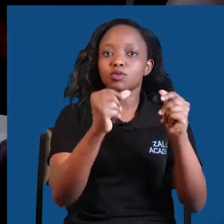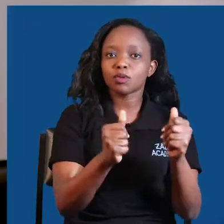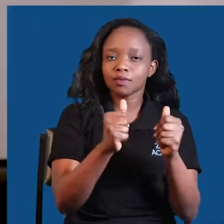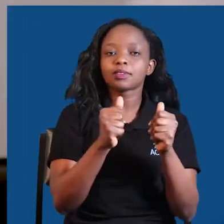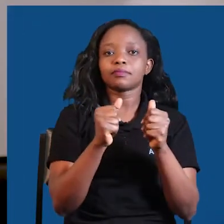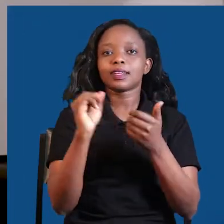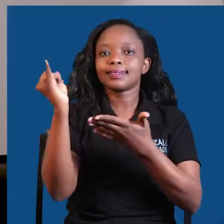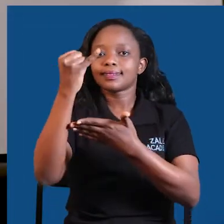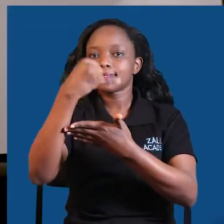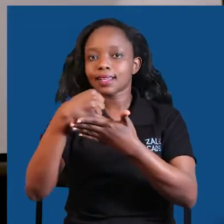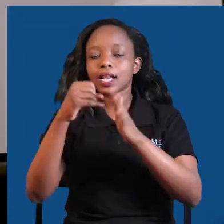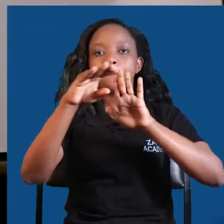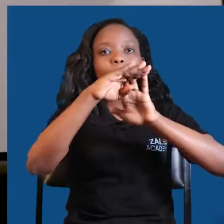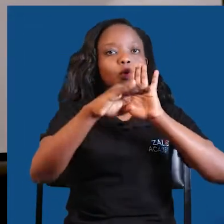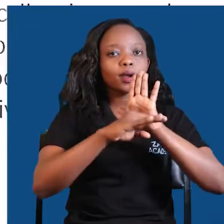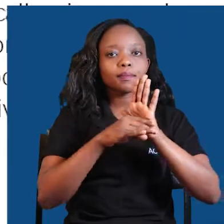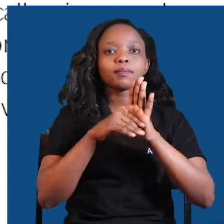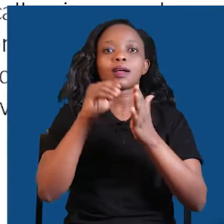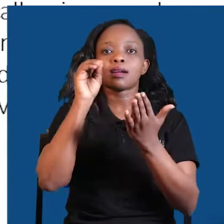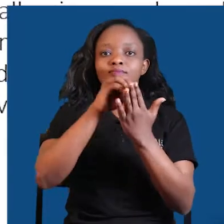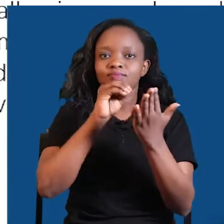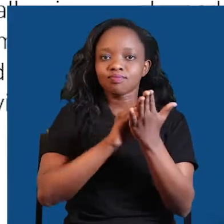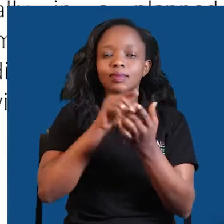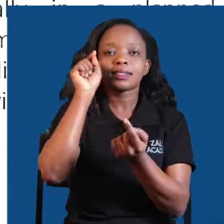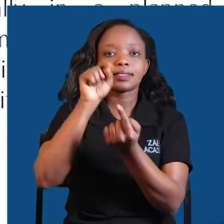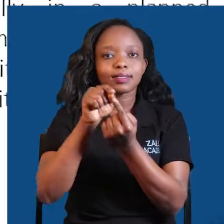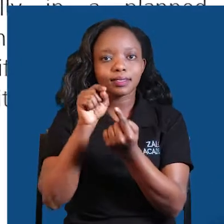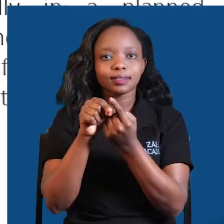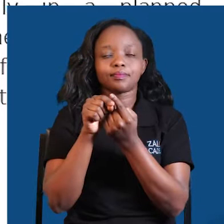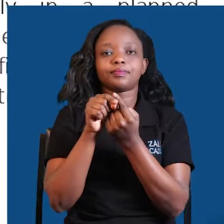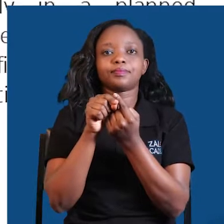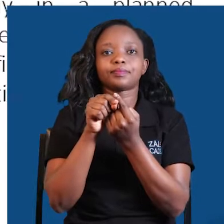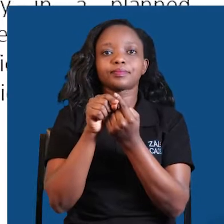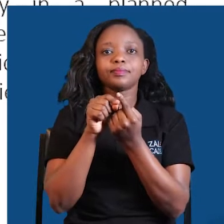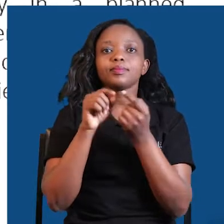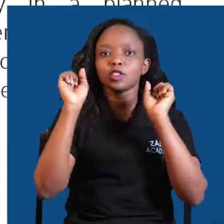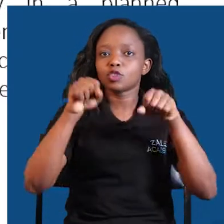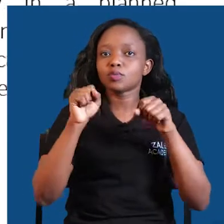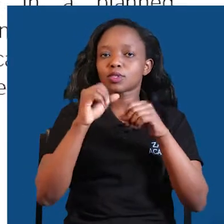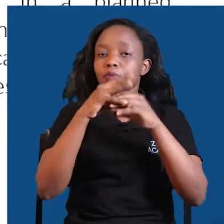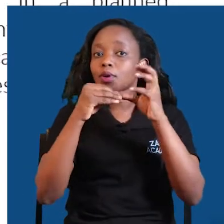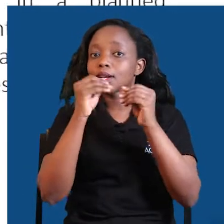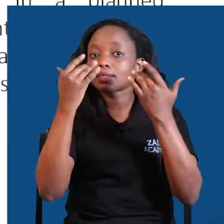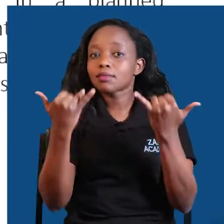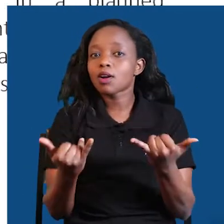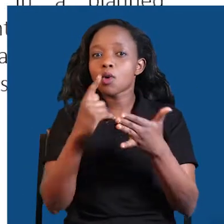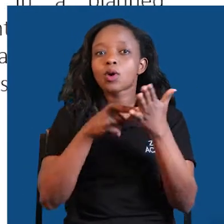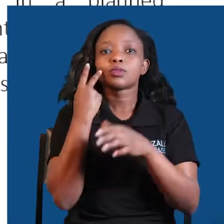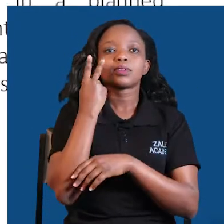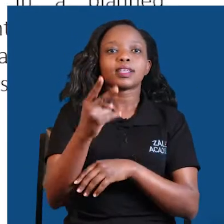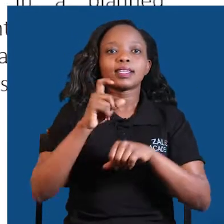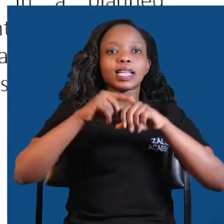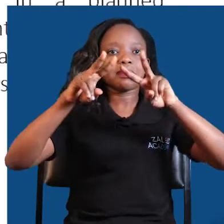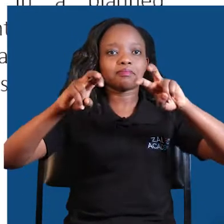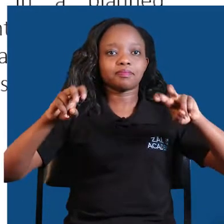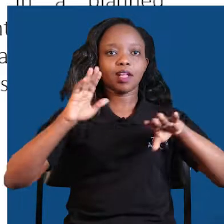conceiving, specifying, designing, programming, documenting, testing, and bug fixing in order to create now what you're